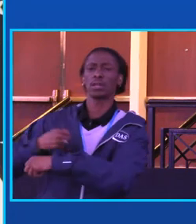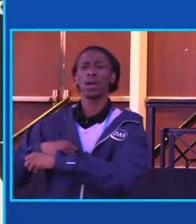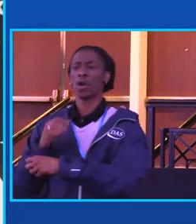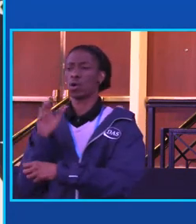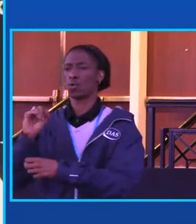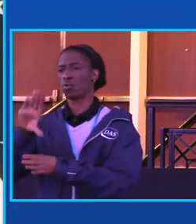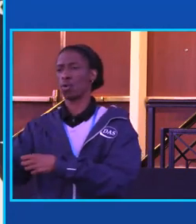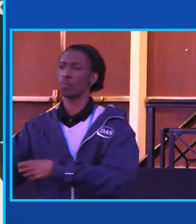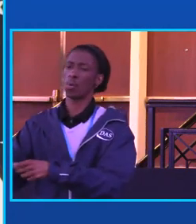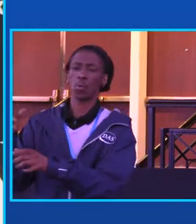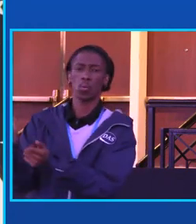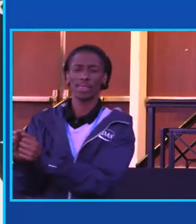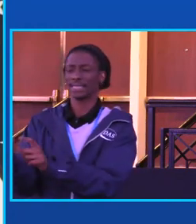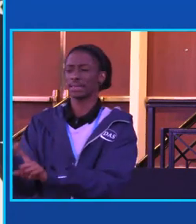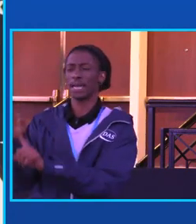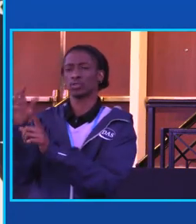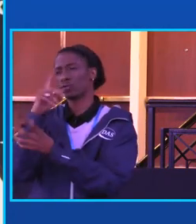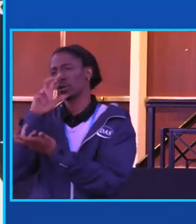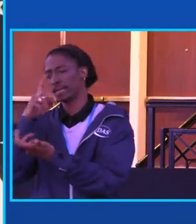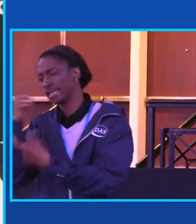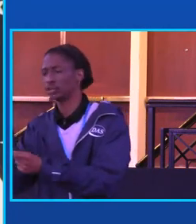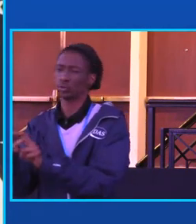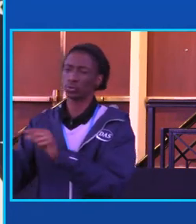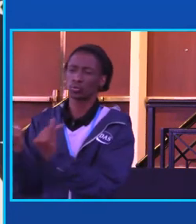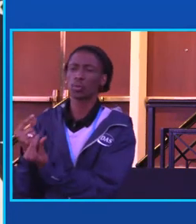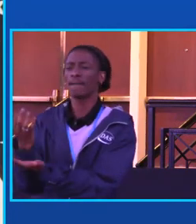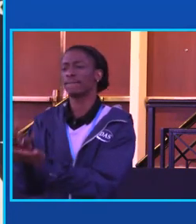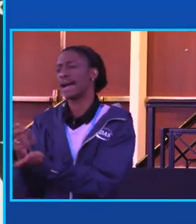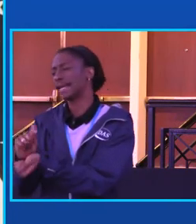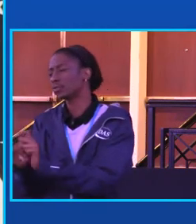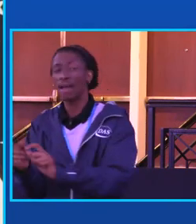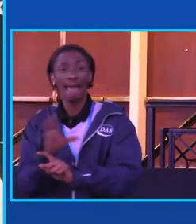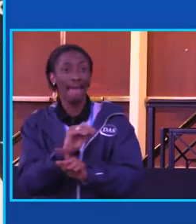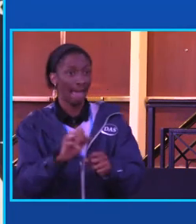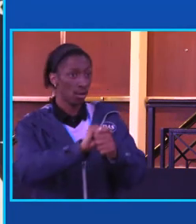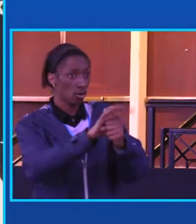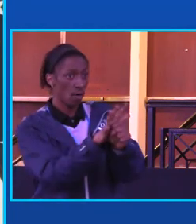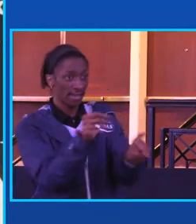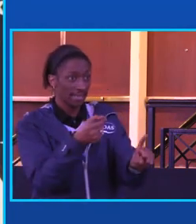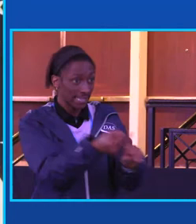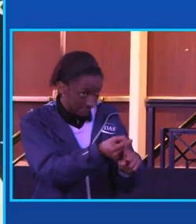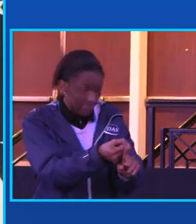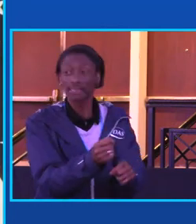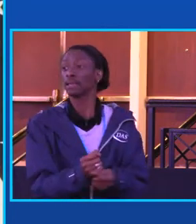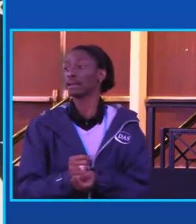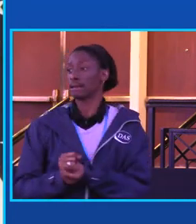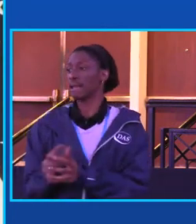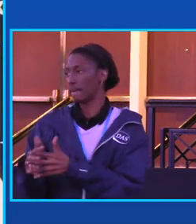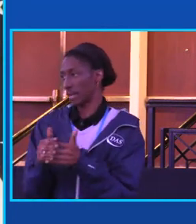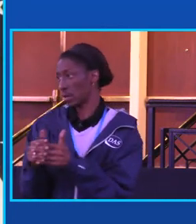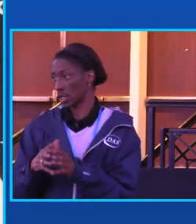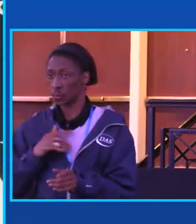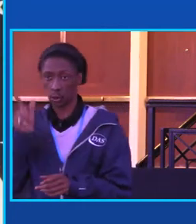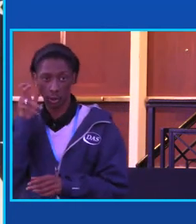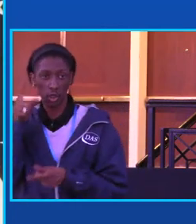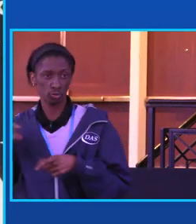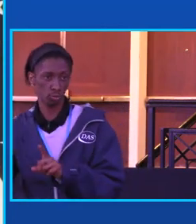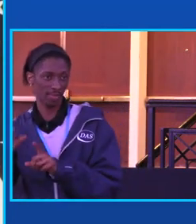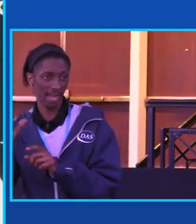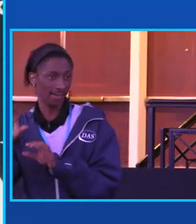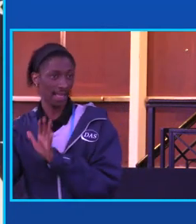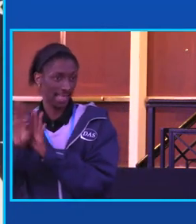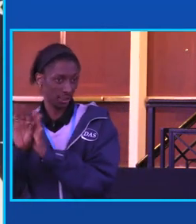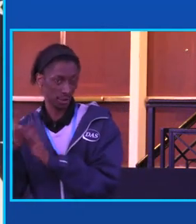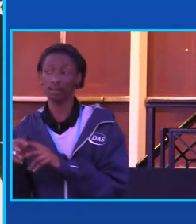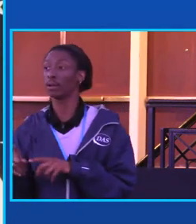through campaign finance reform. And when the pandemic hit as the nation geared up for the most important election in American